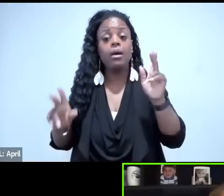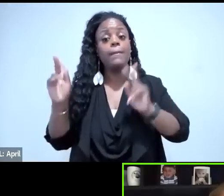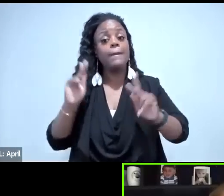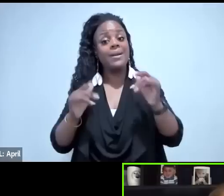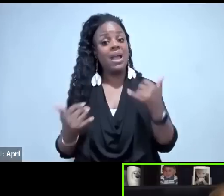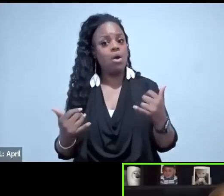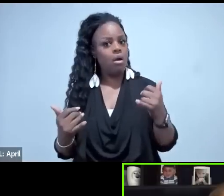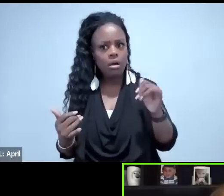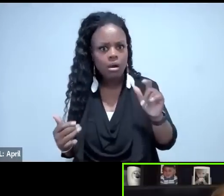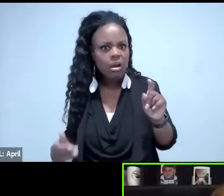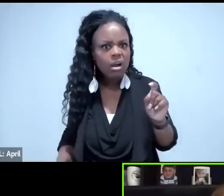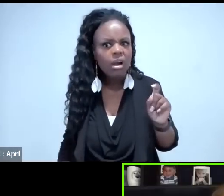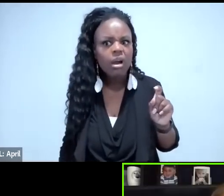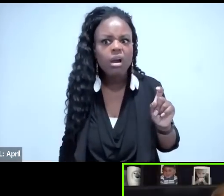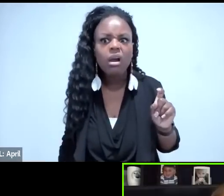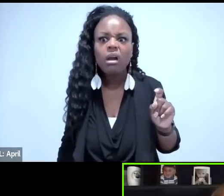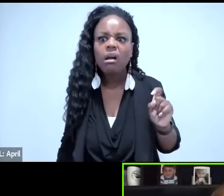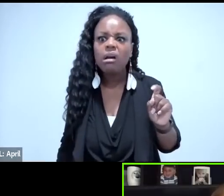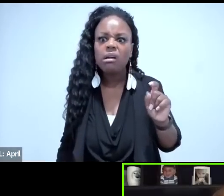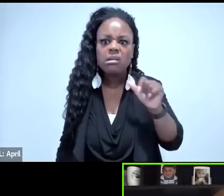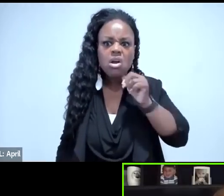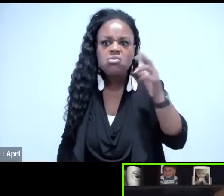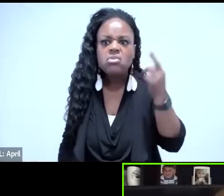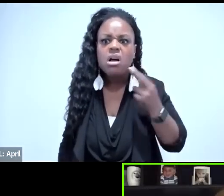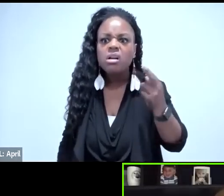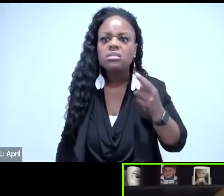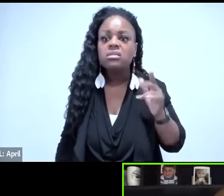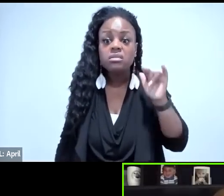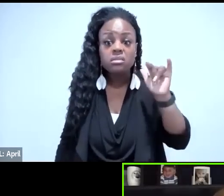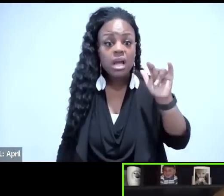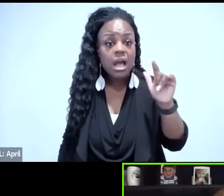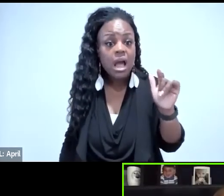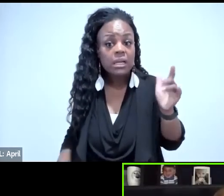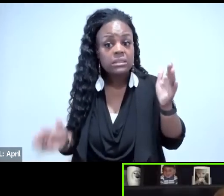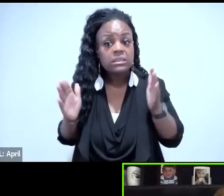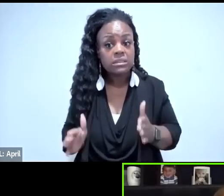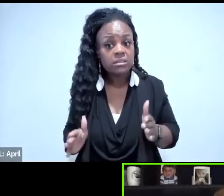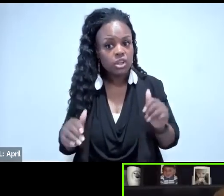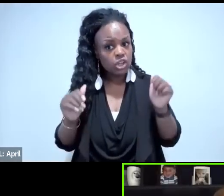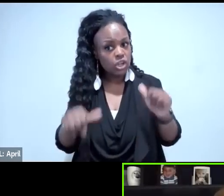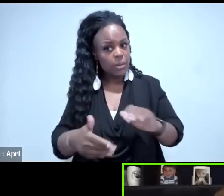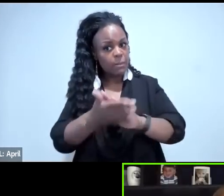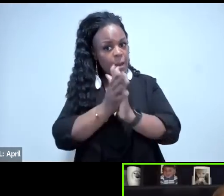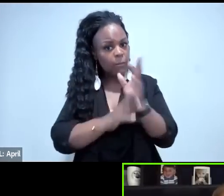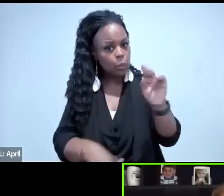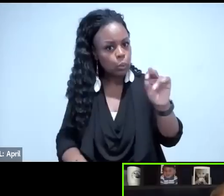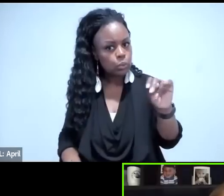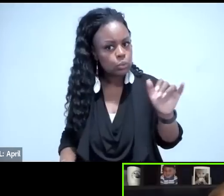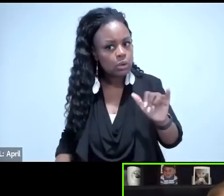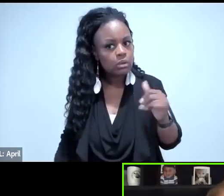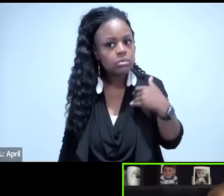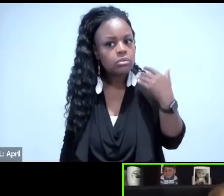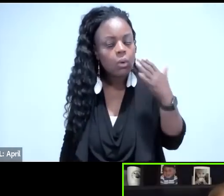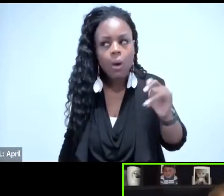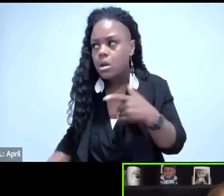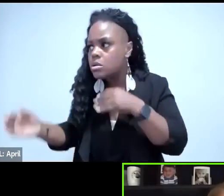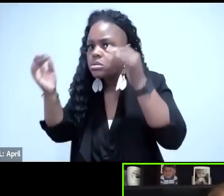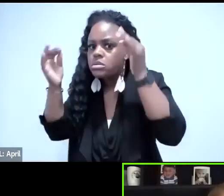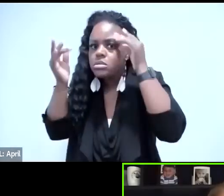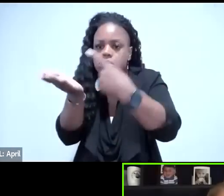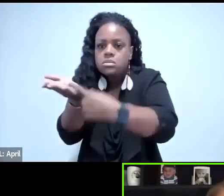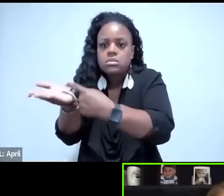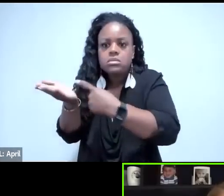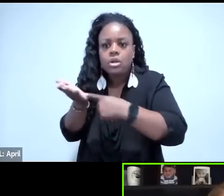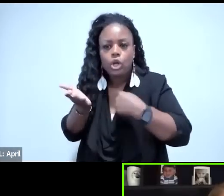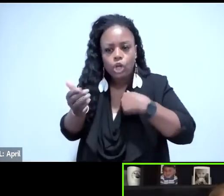in their workplaces too, they can see themselves that they could form a union because they never imagined that this was something for them. So we understand